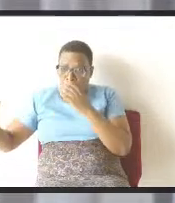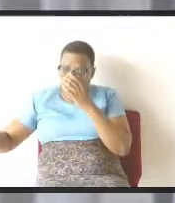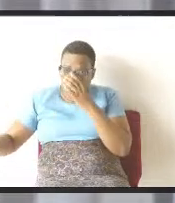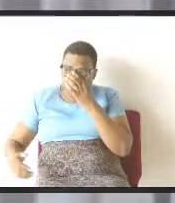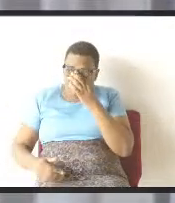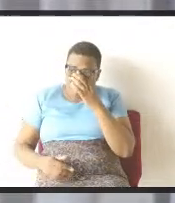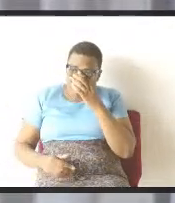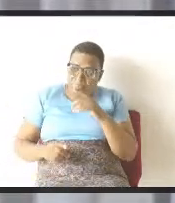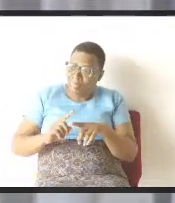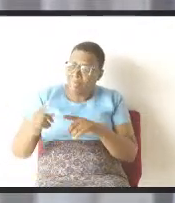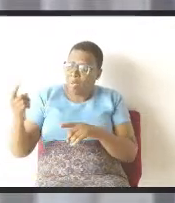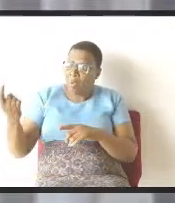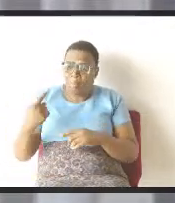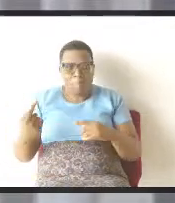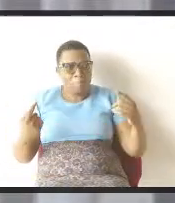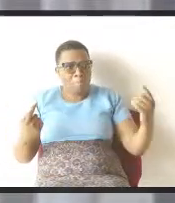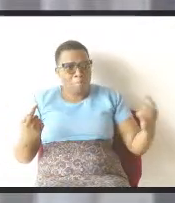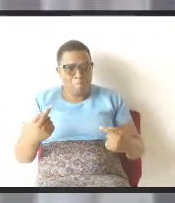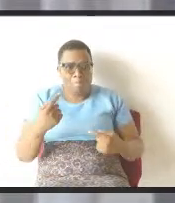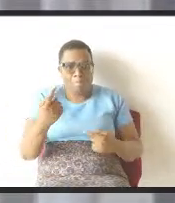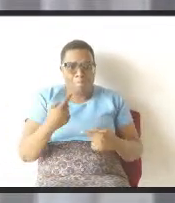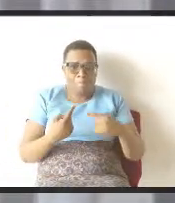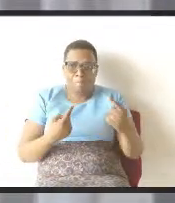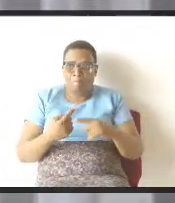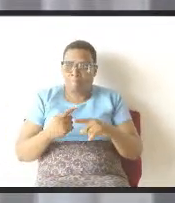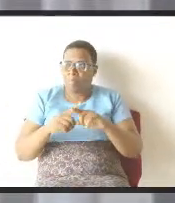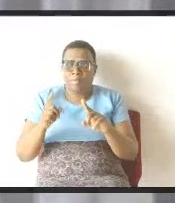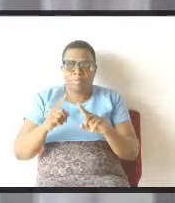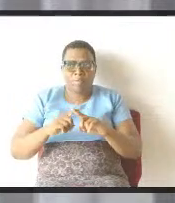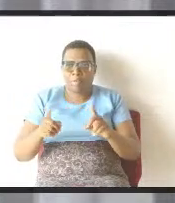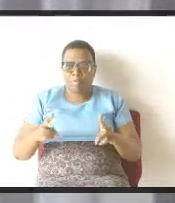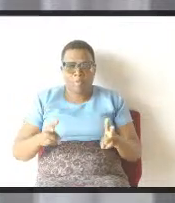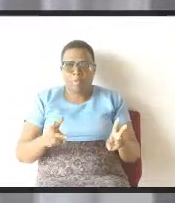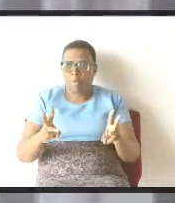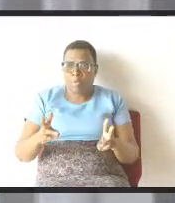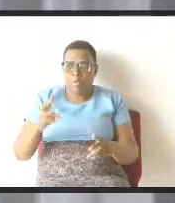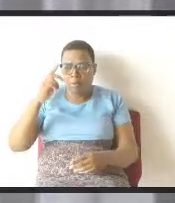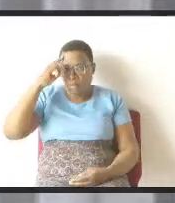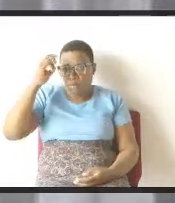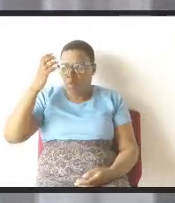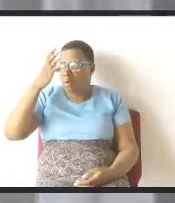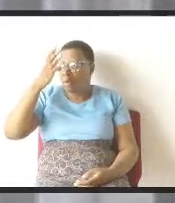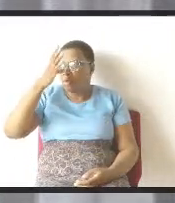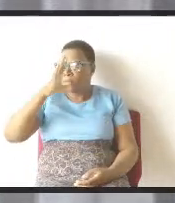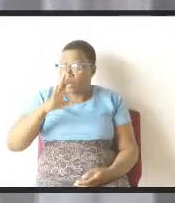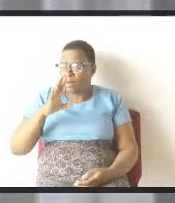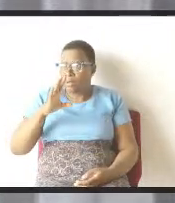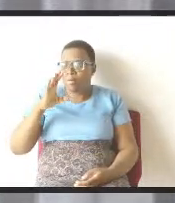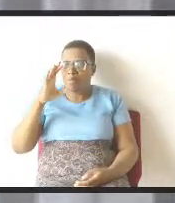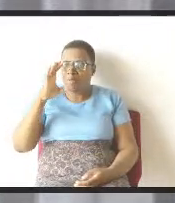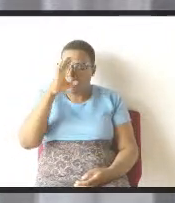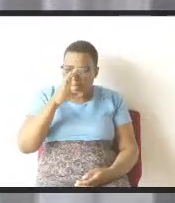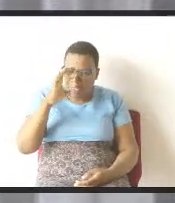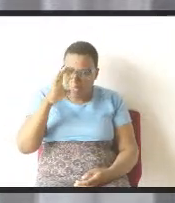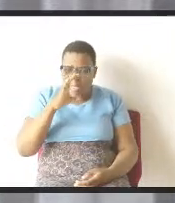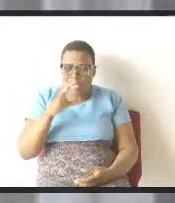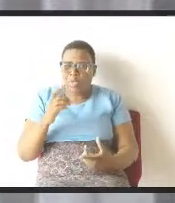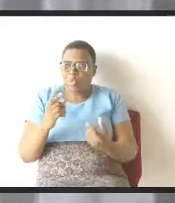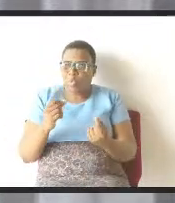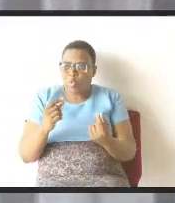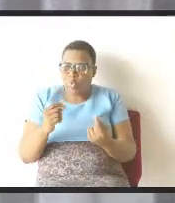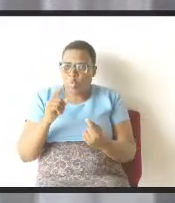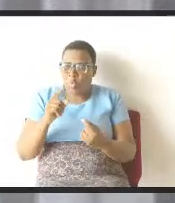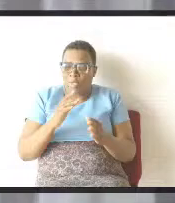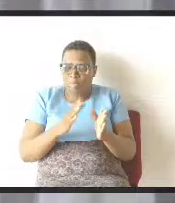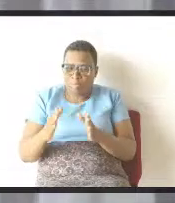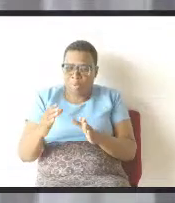They come in all kinds and forms because God is seeking to fulfill His purpose in